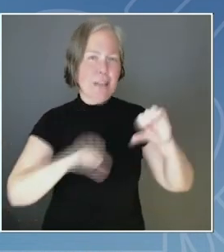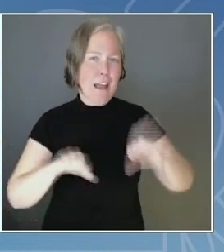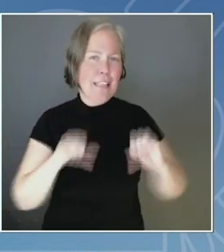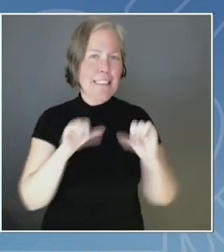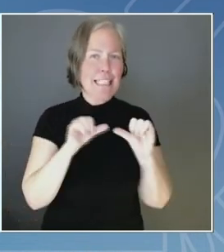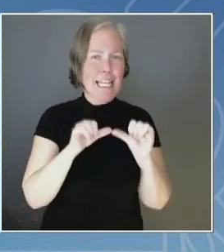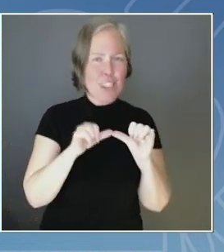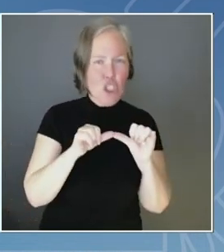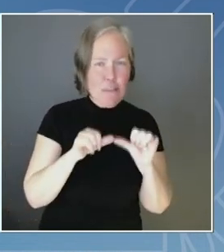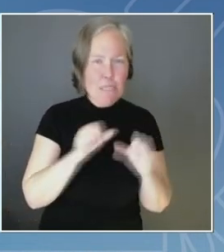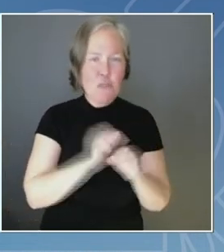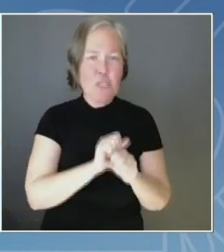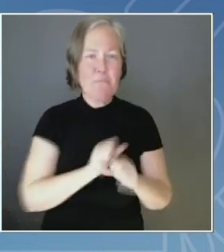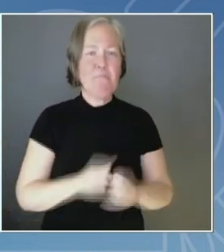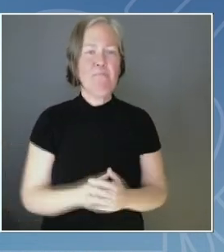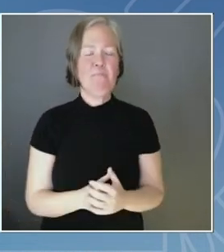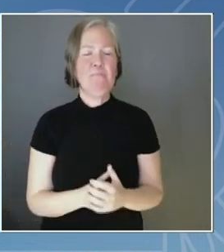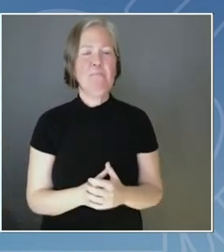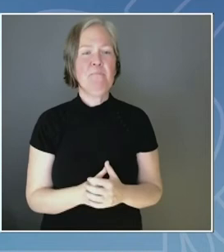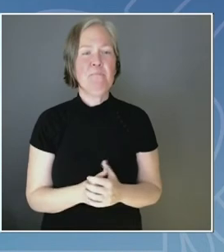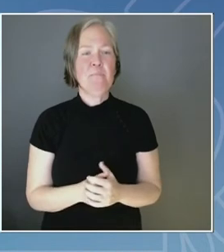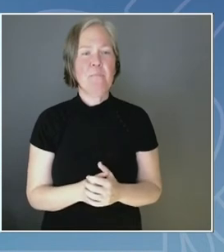You know, like